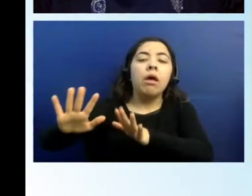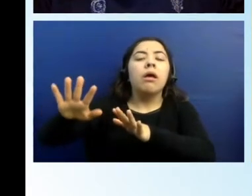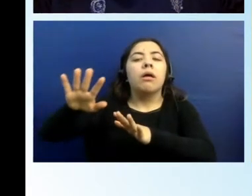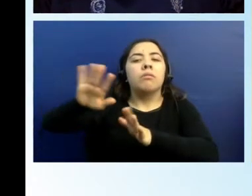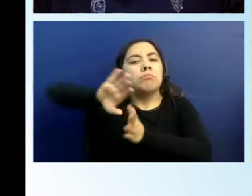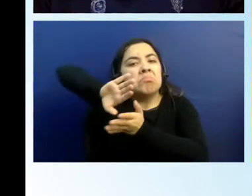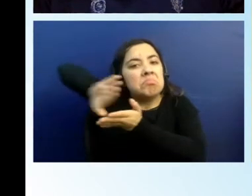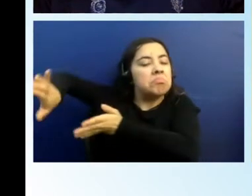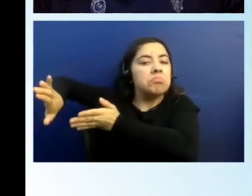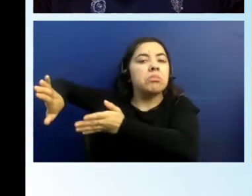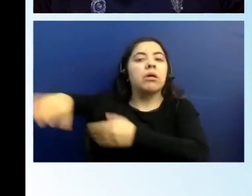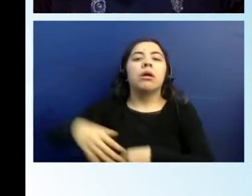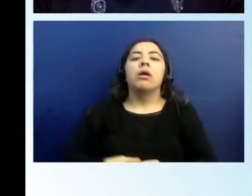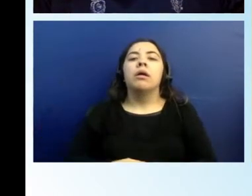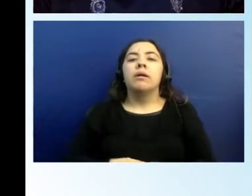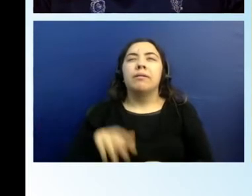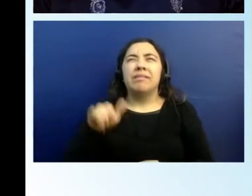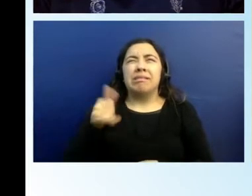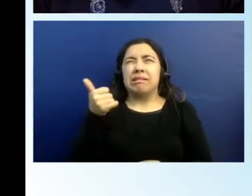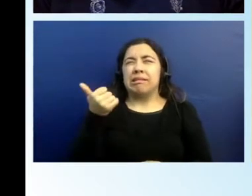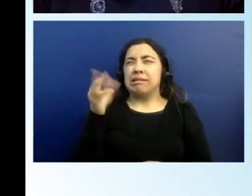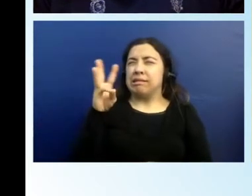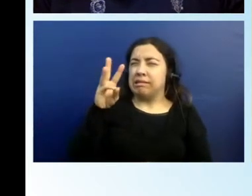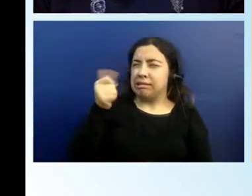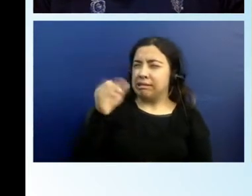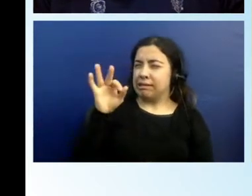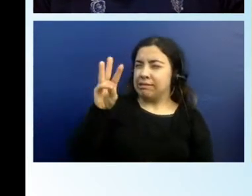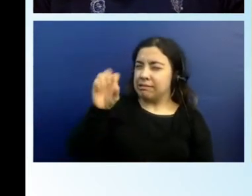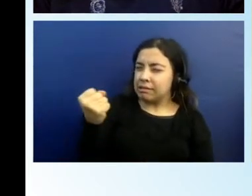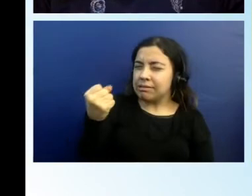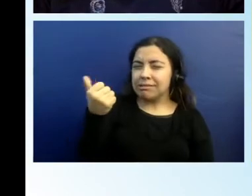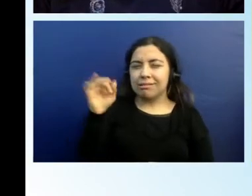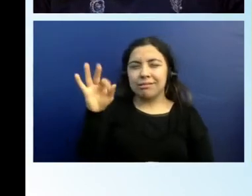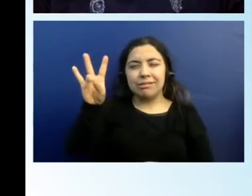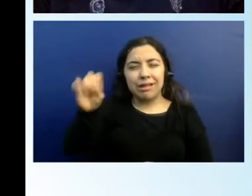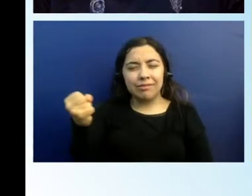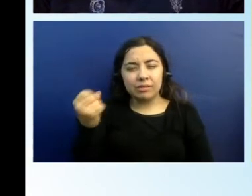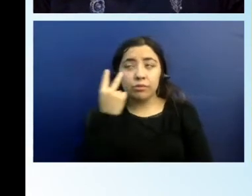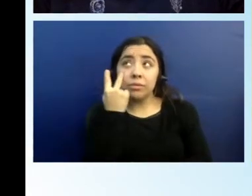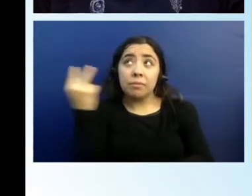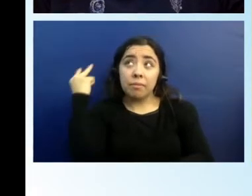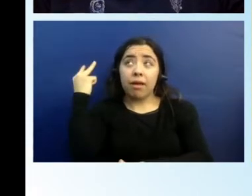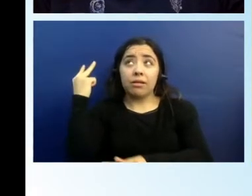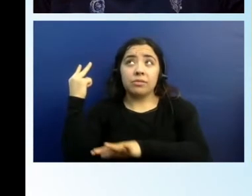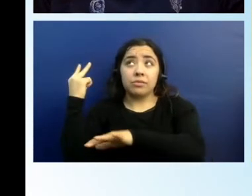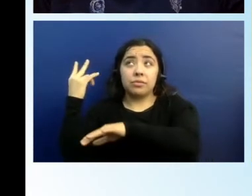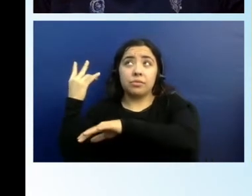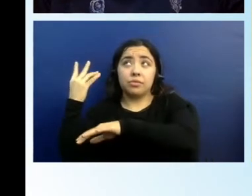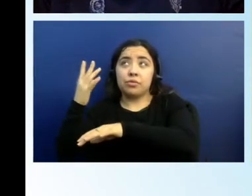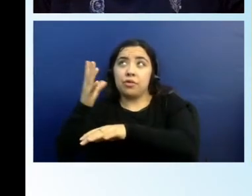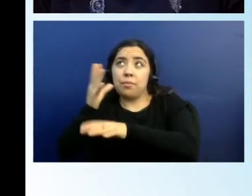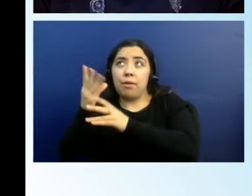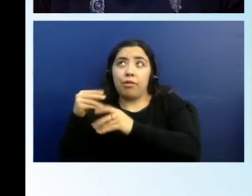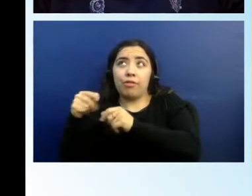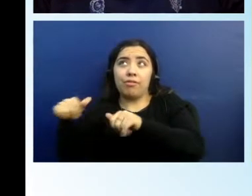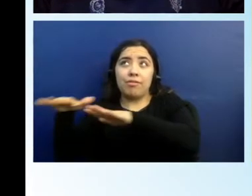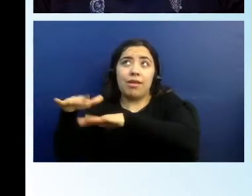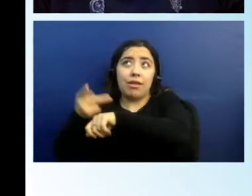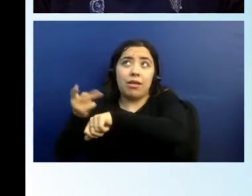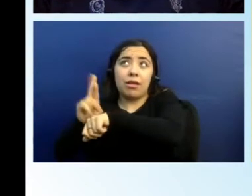looking only back to the motherland or to the island, but really looking to Chicago. Oops, I'm missing one. There,